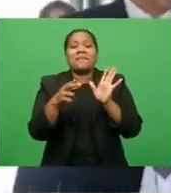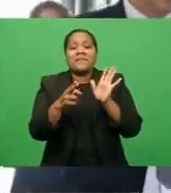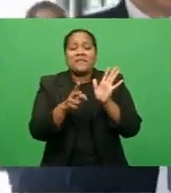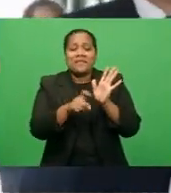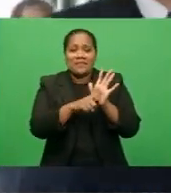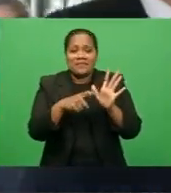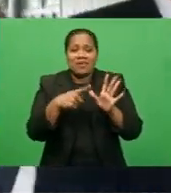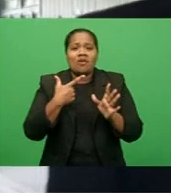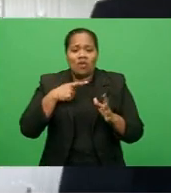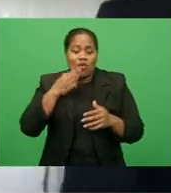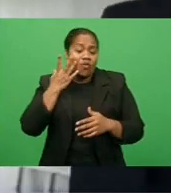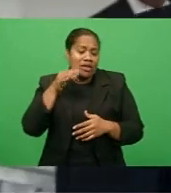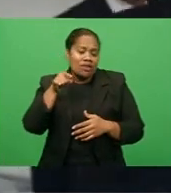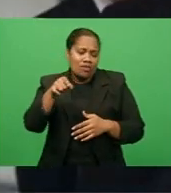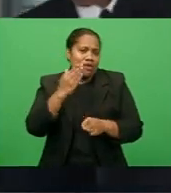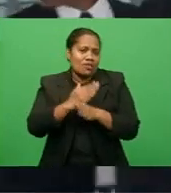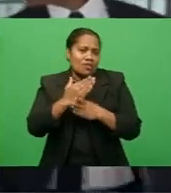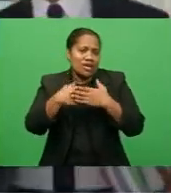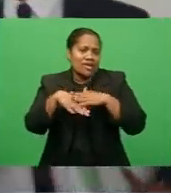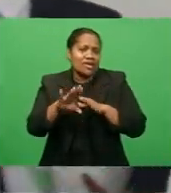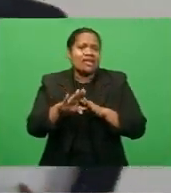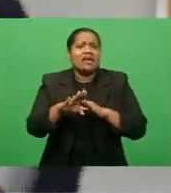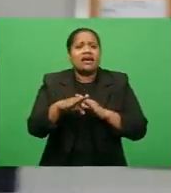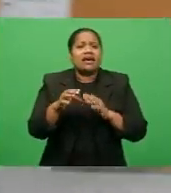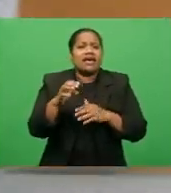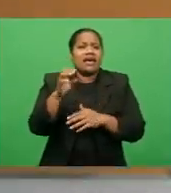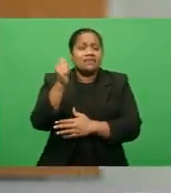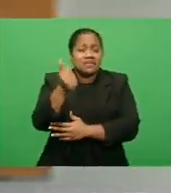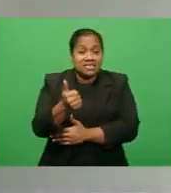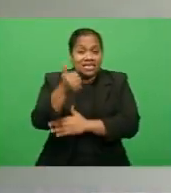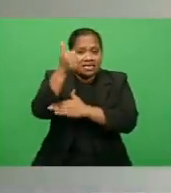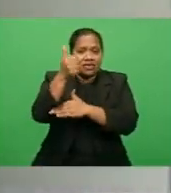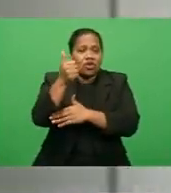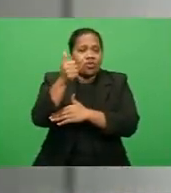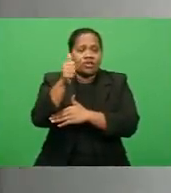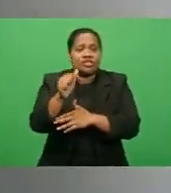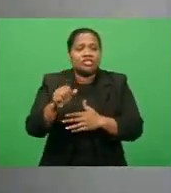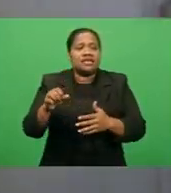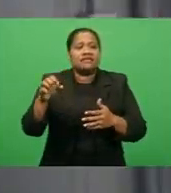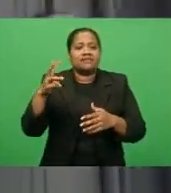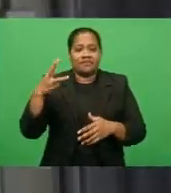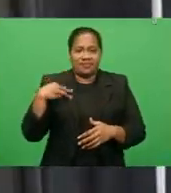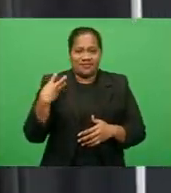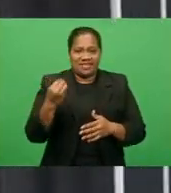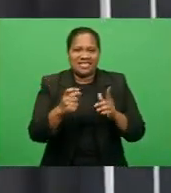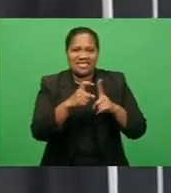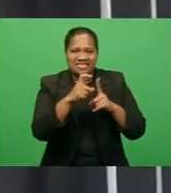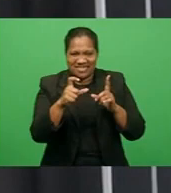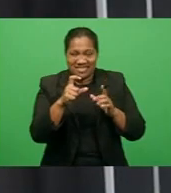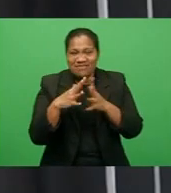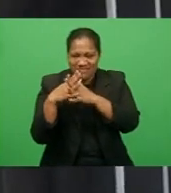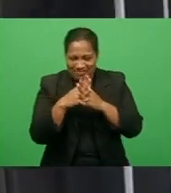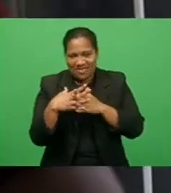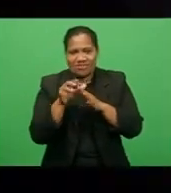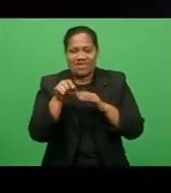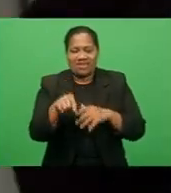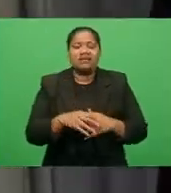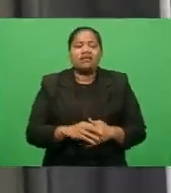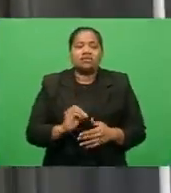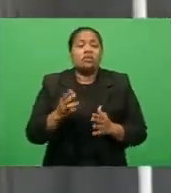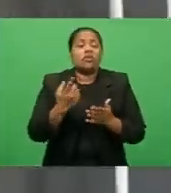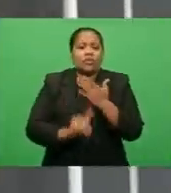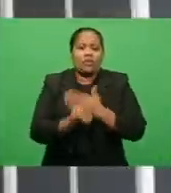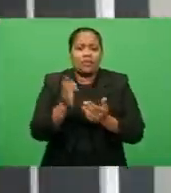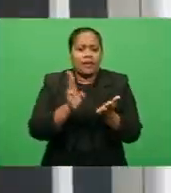the embassy in Washington, D.C. Wakanivesi testified that in one particular voucher, Mara allegedly approved